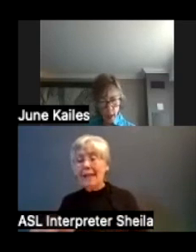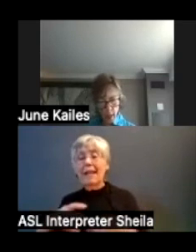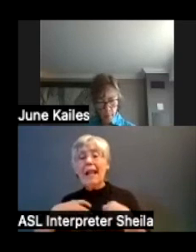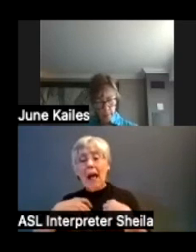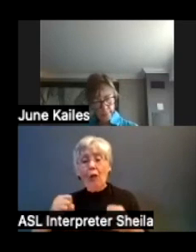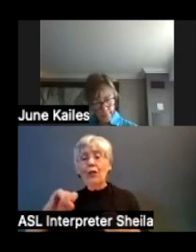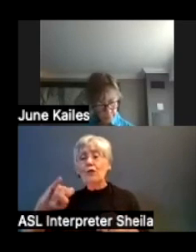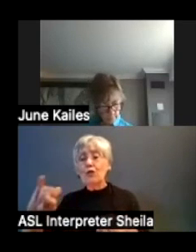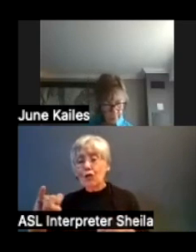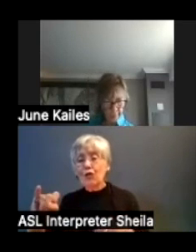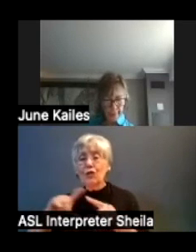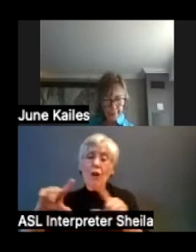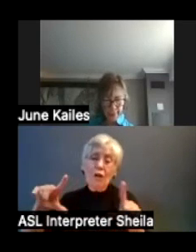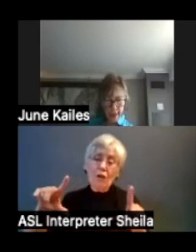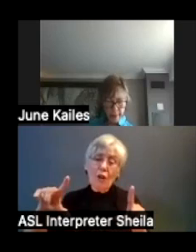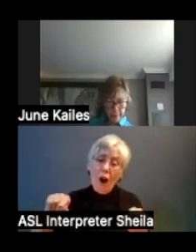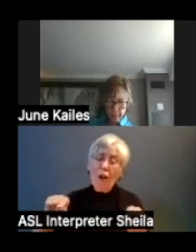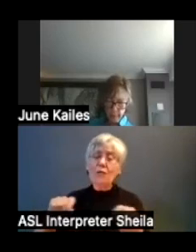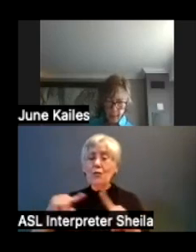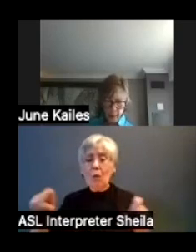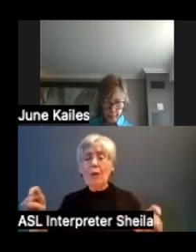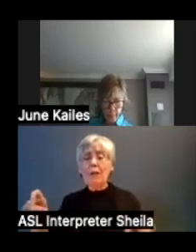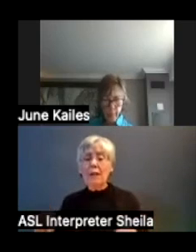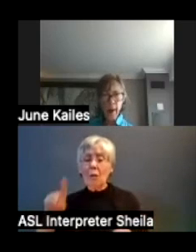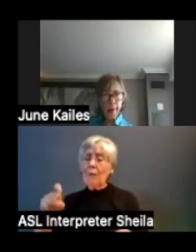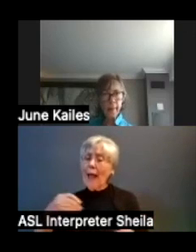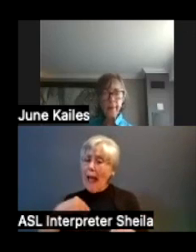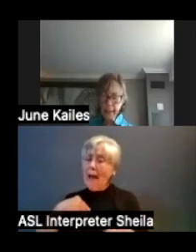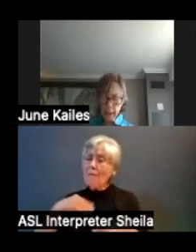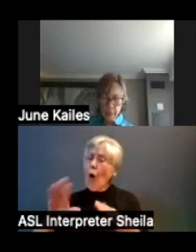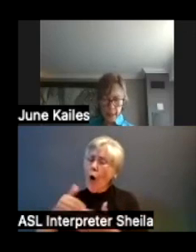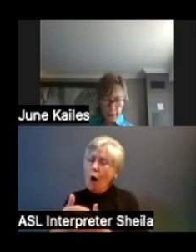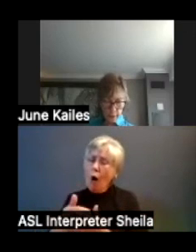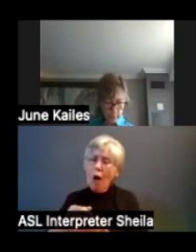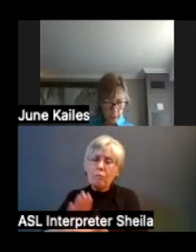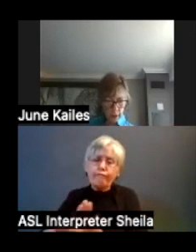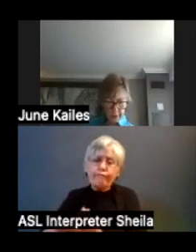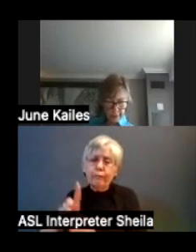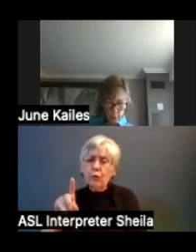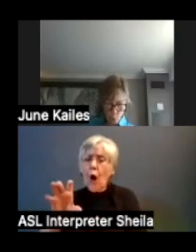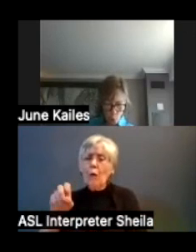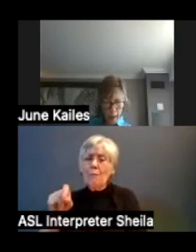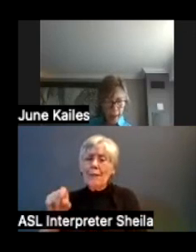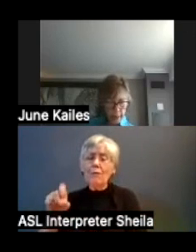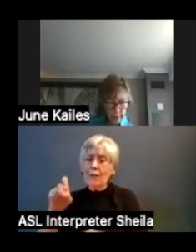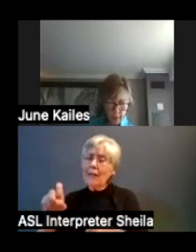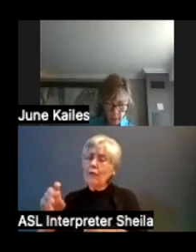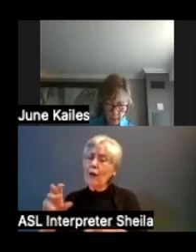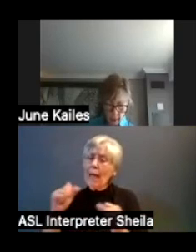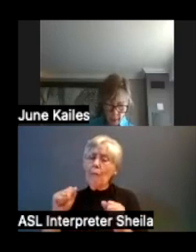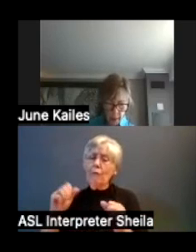important documents that you really need to have on the fly in major emergencies